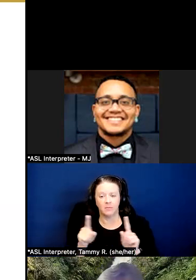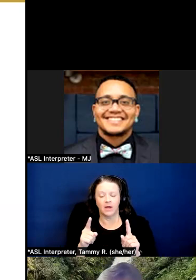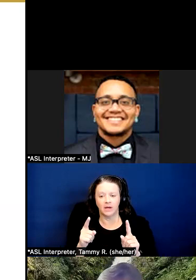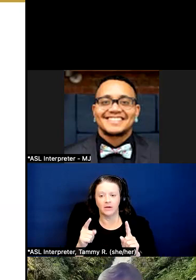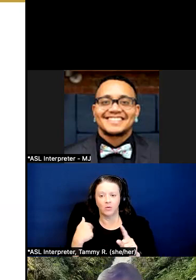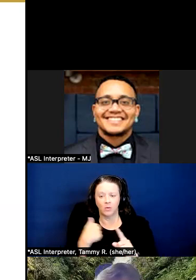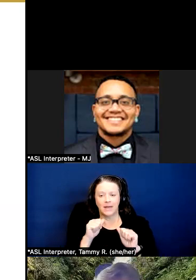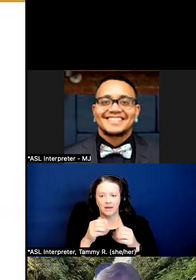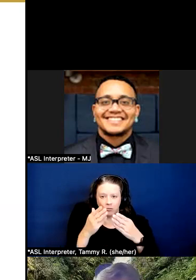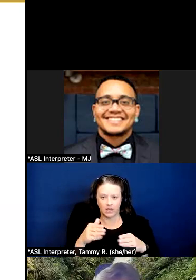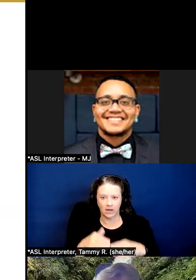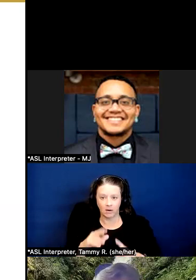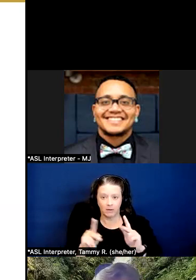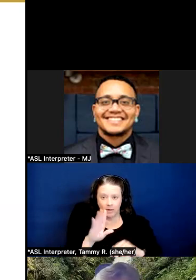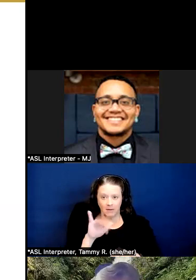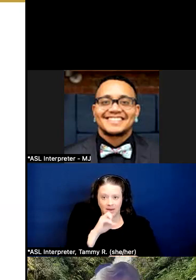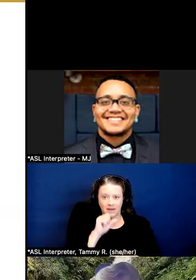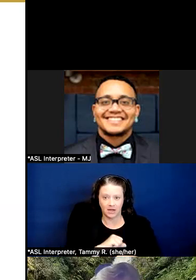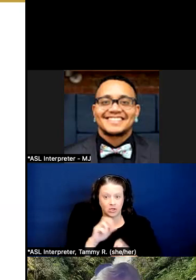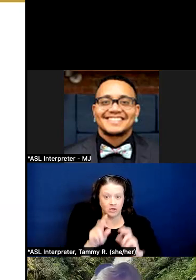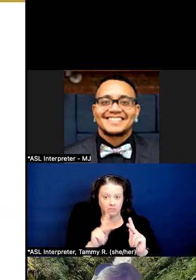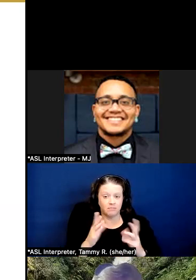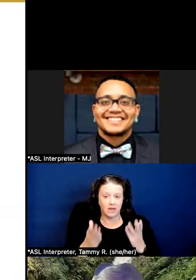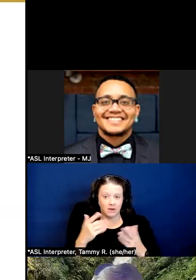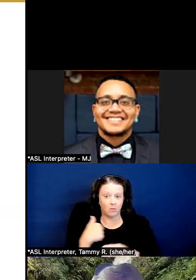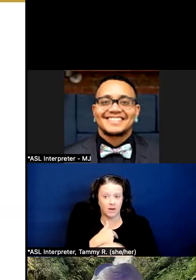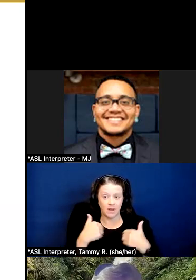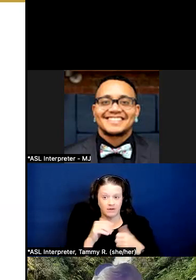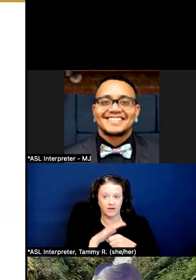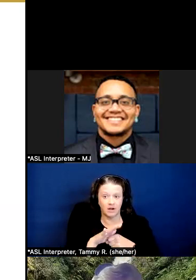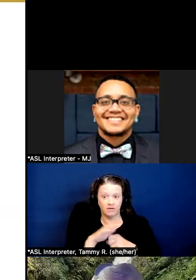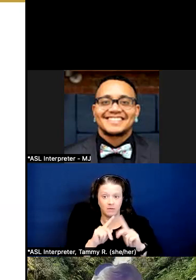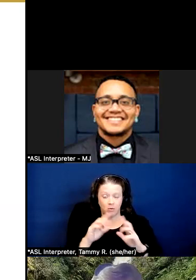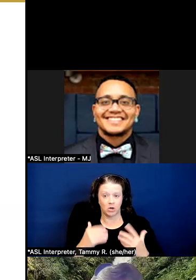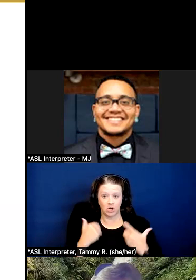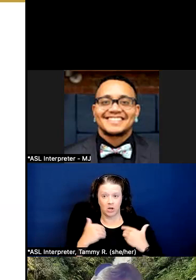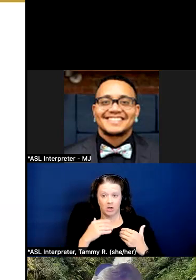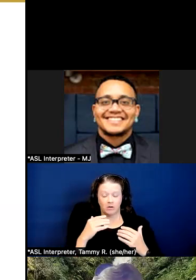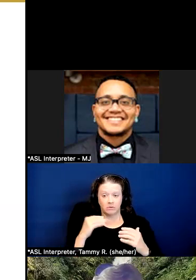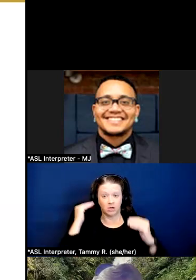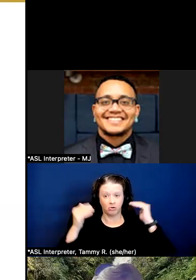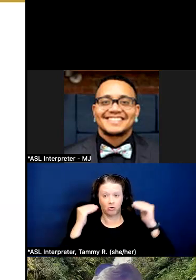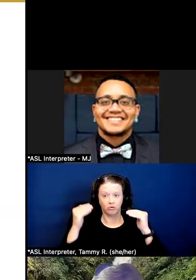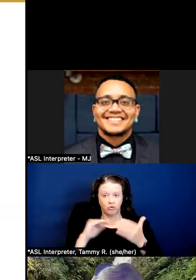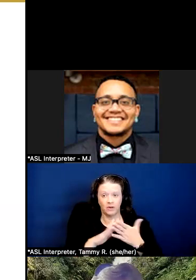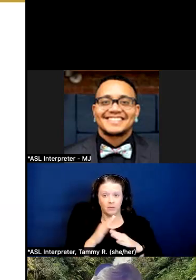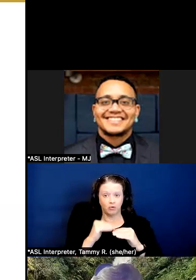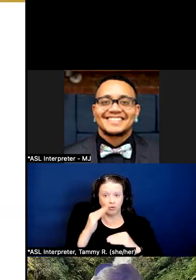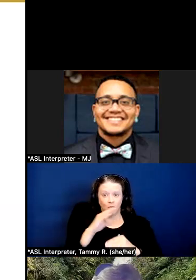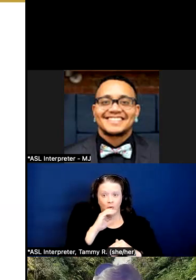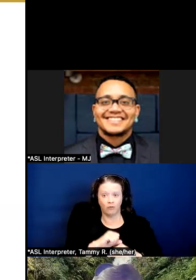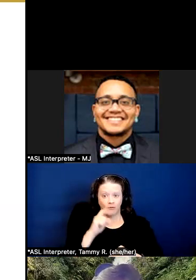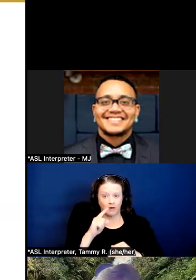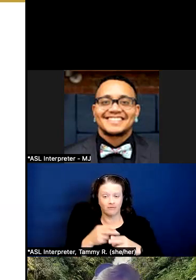by age. We may have enough people who are young adults who aged out, but that was not